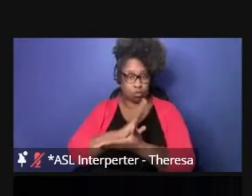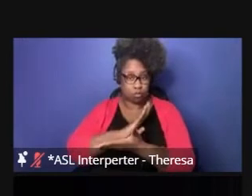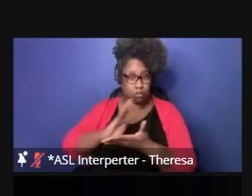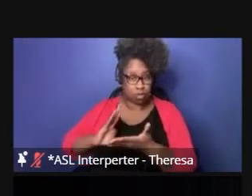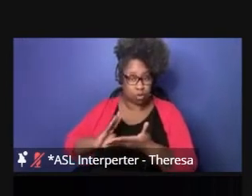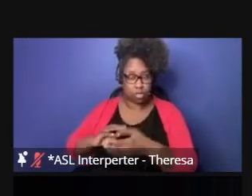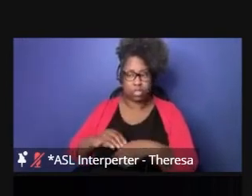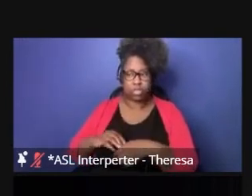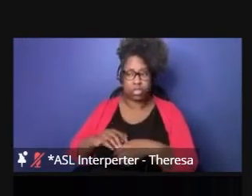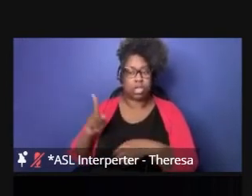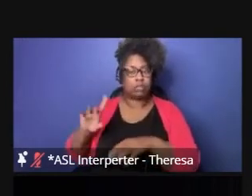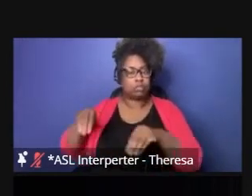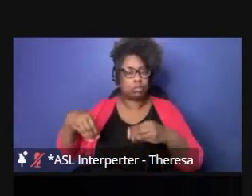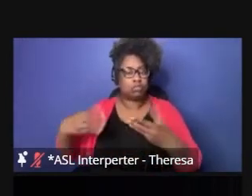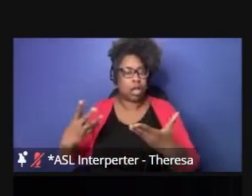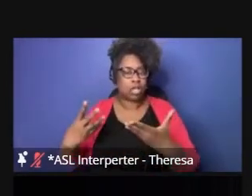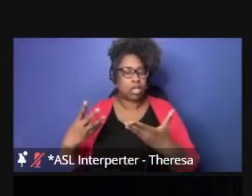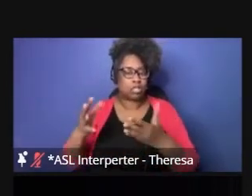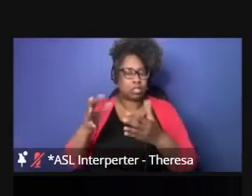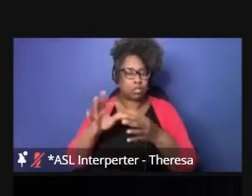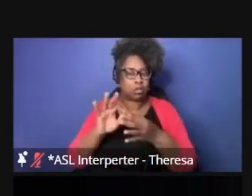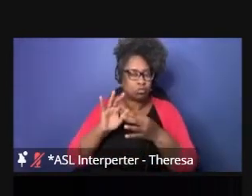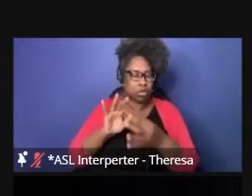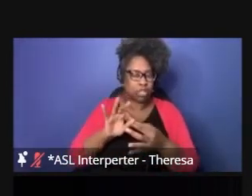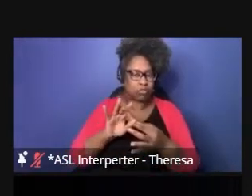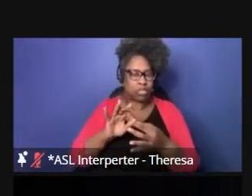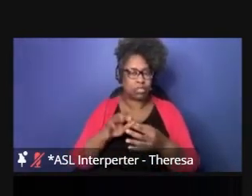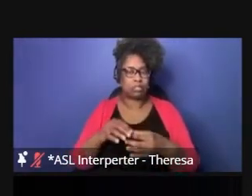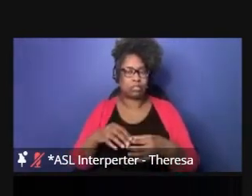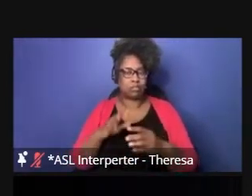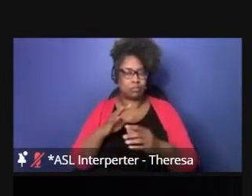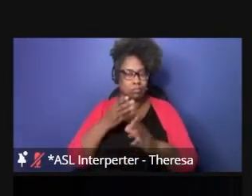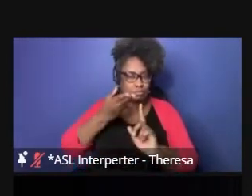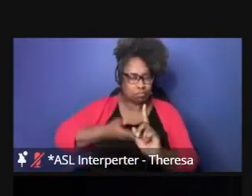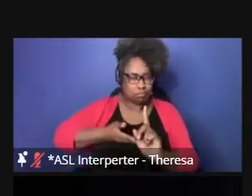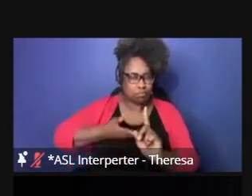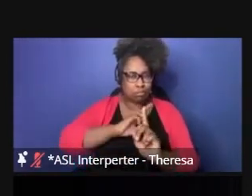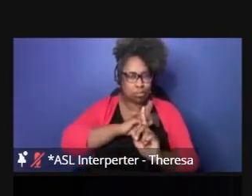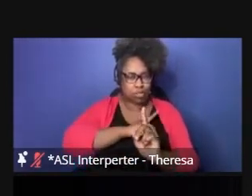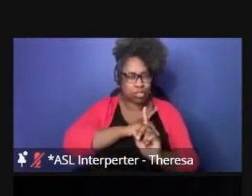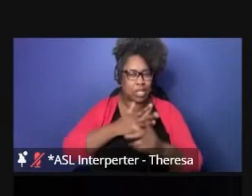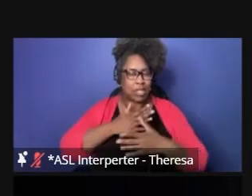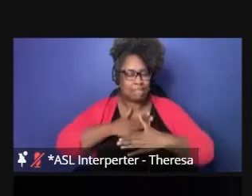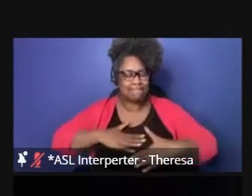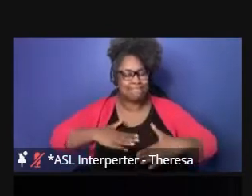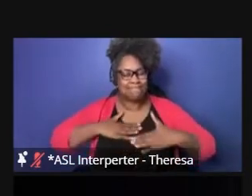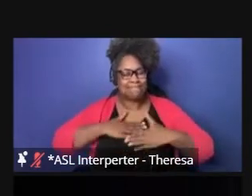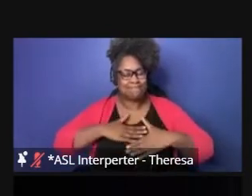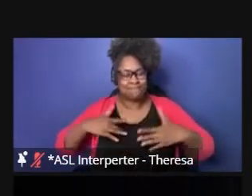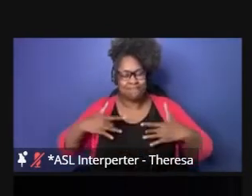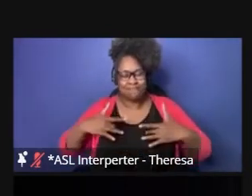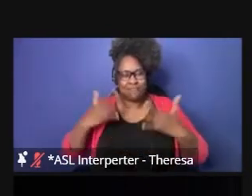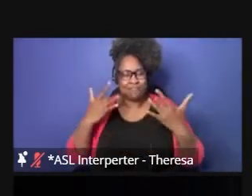providing relevant, personal, and joyful learning opportunities to each person in their community.